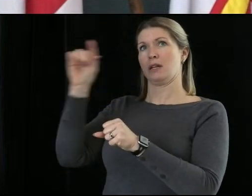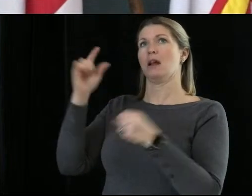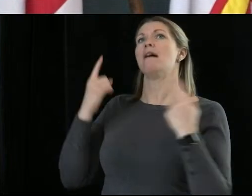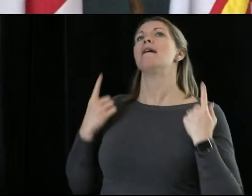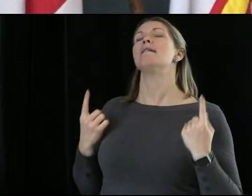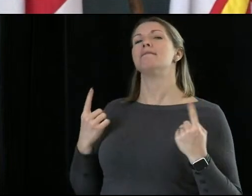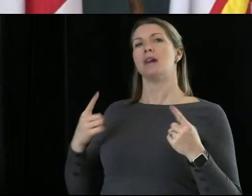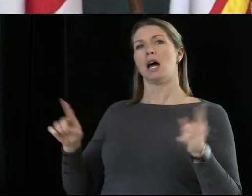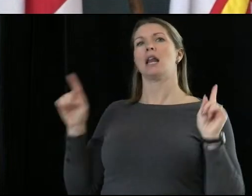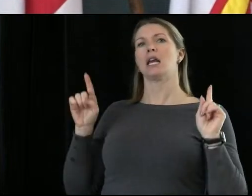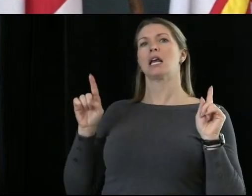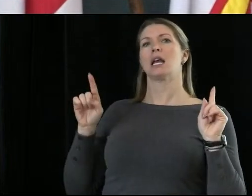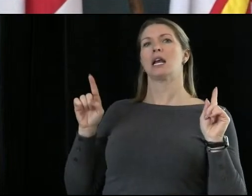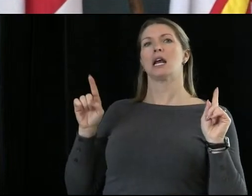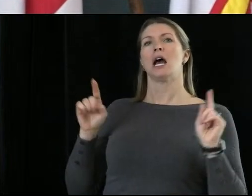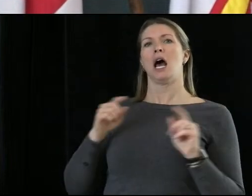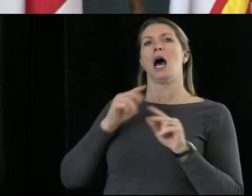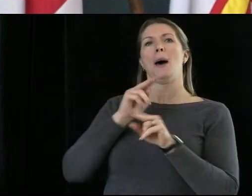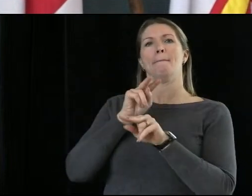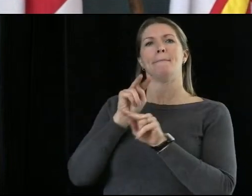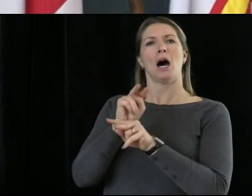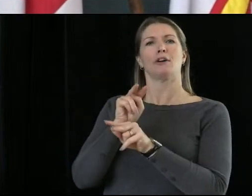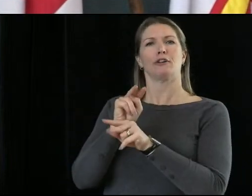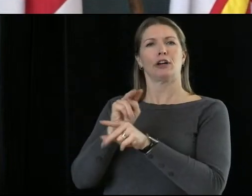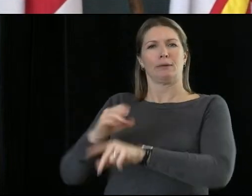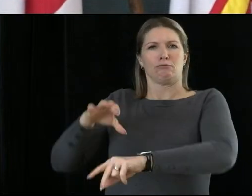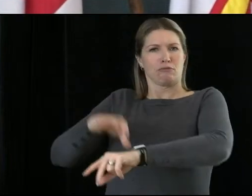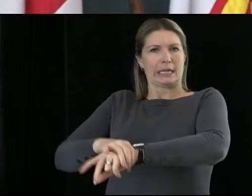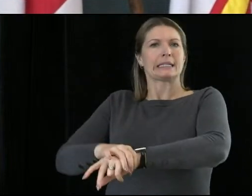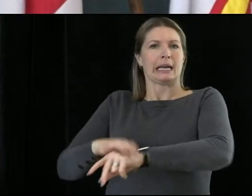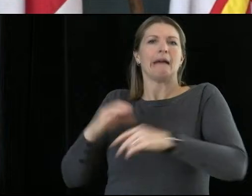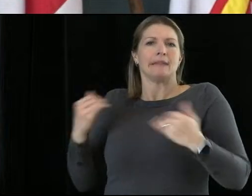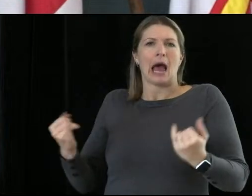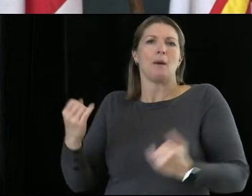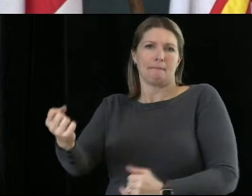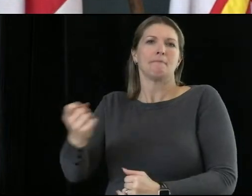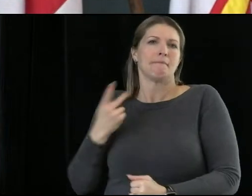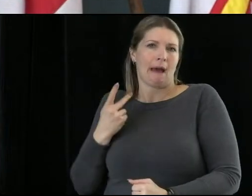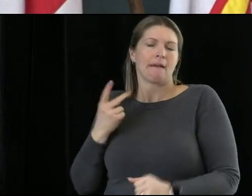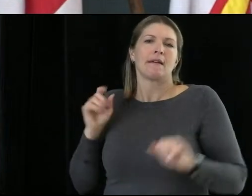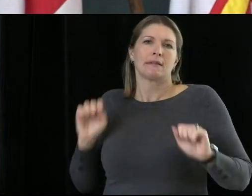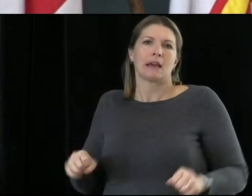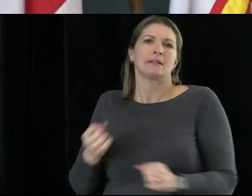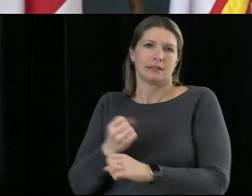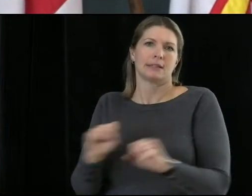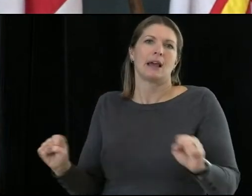bracelet system is now back, and it really could save lives.